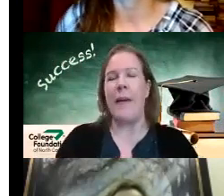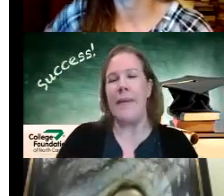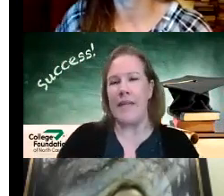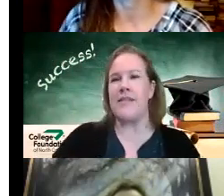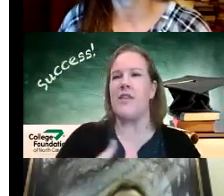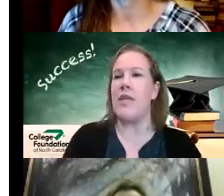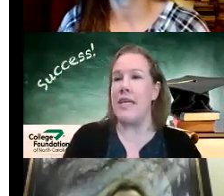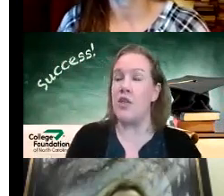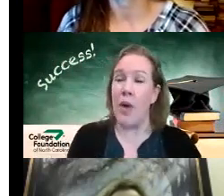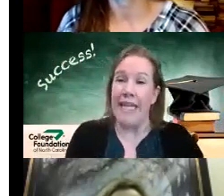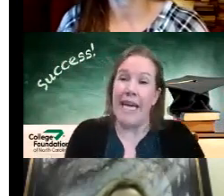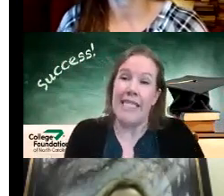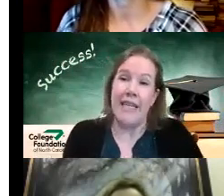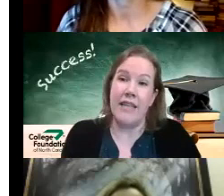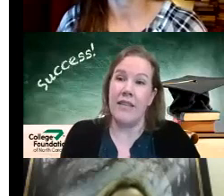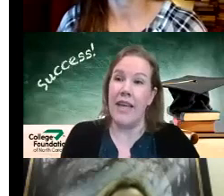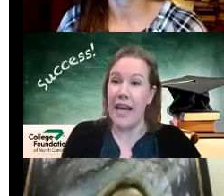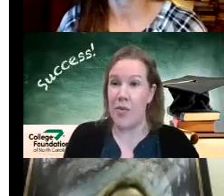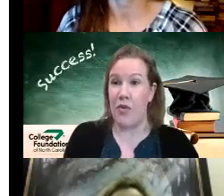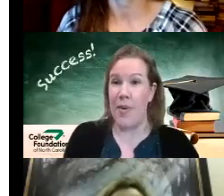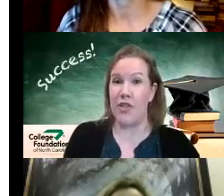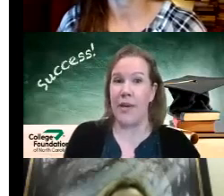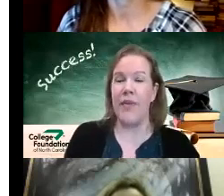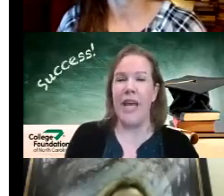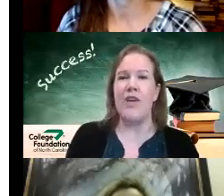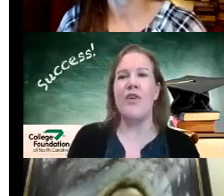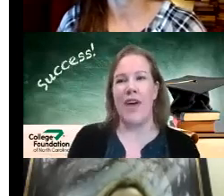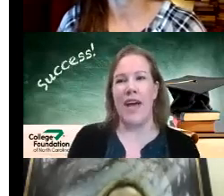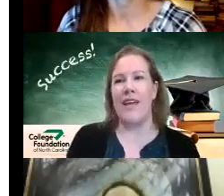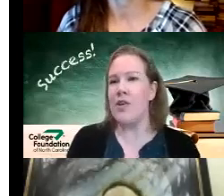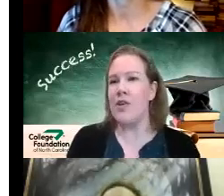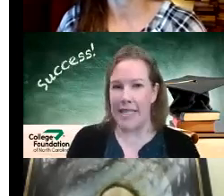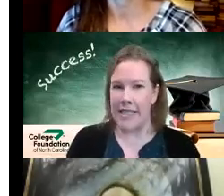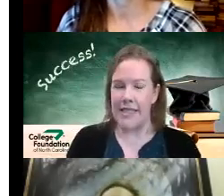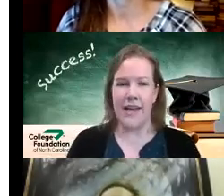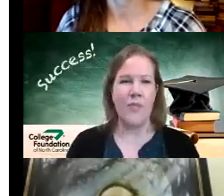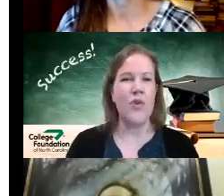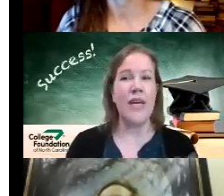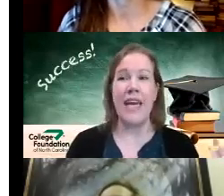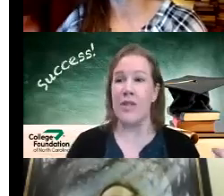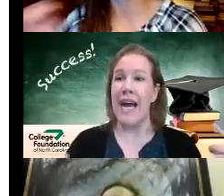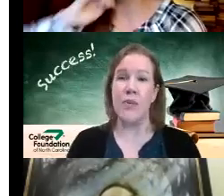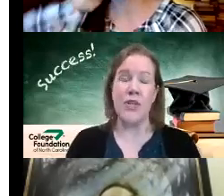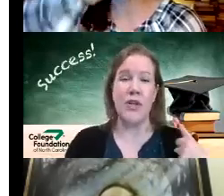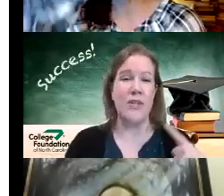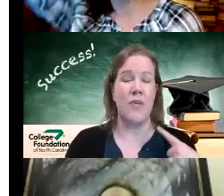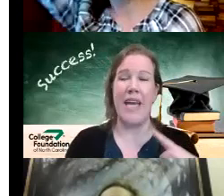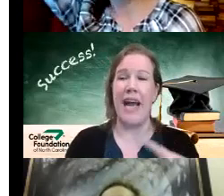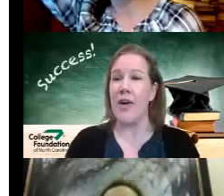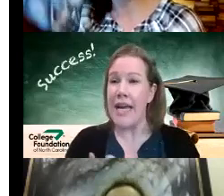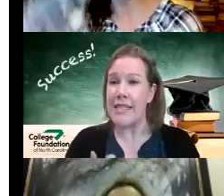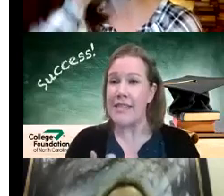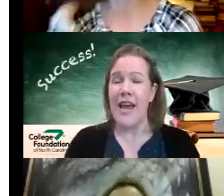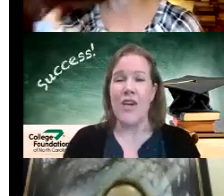2021, that means you would need 2019 income information. You can find that on your taxes. You can get your tax returns from